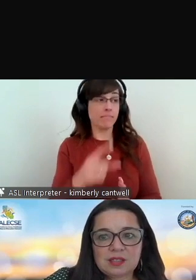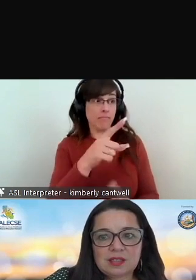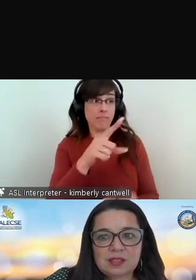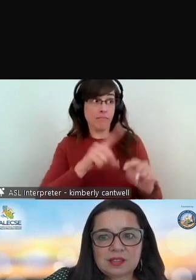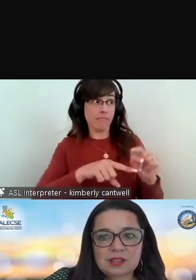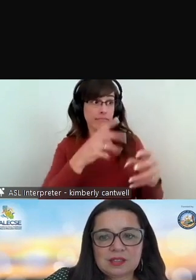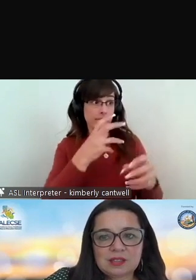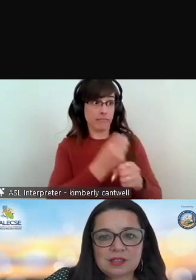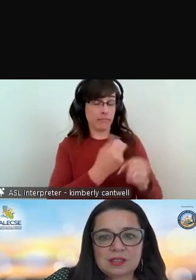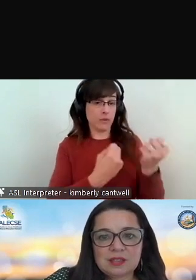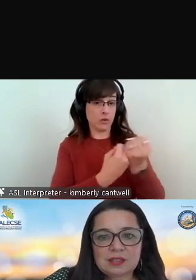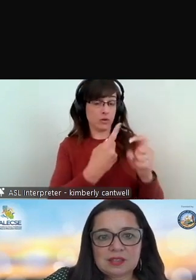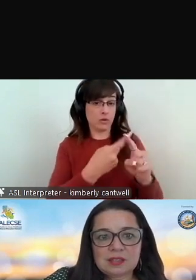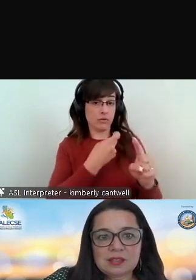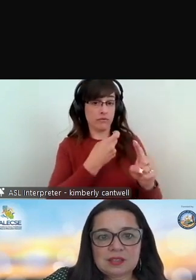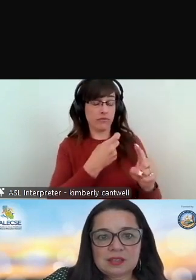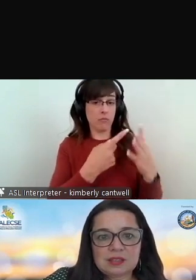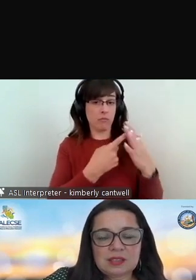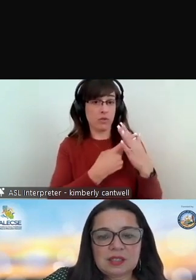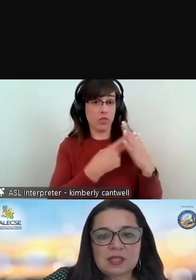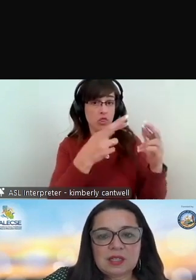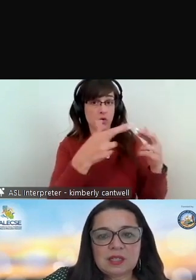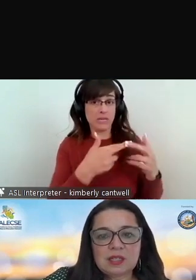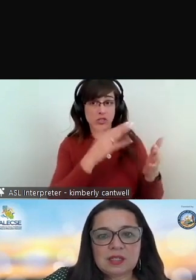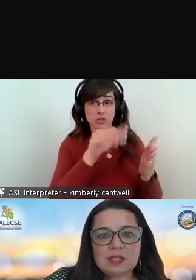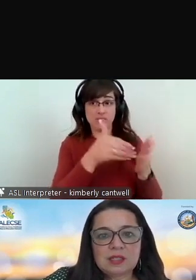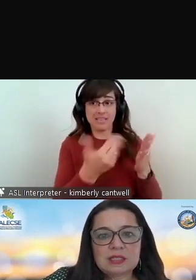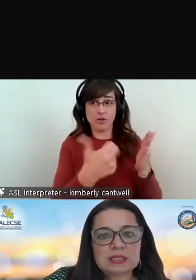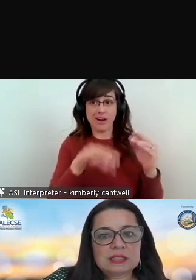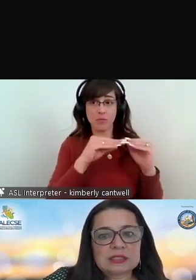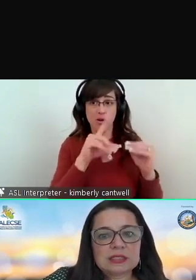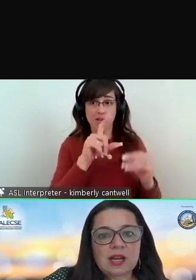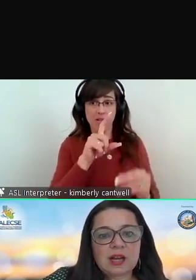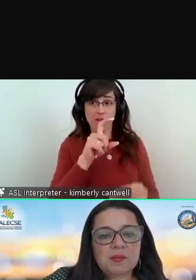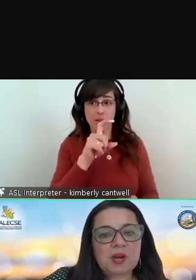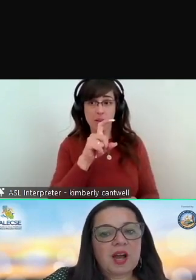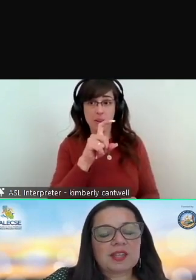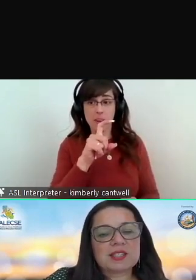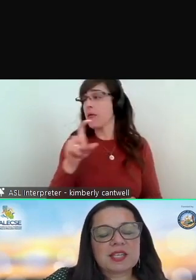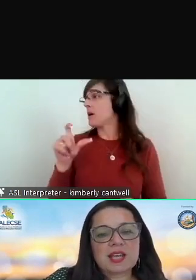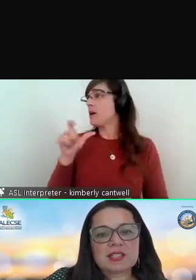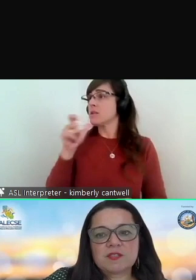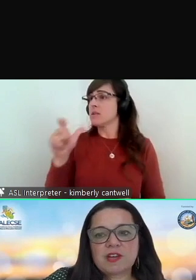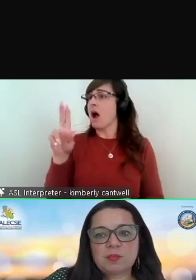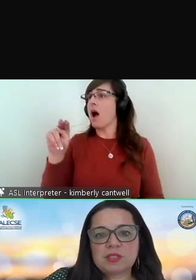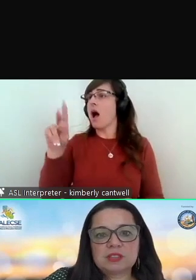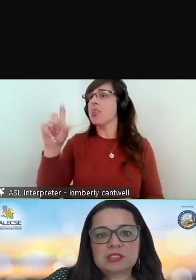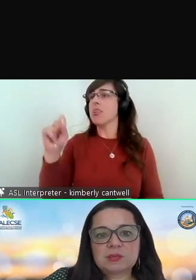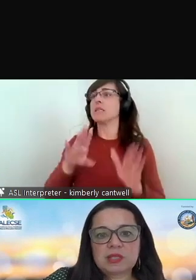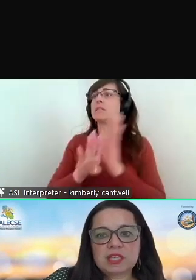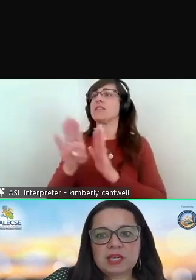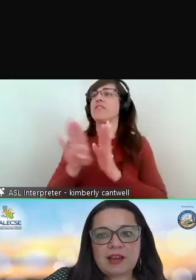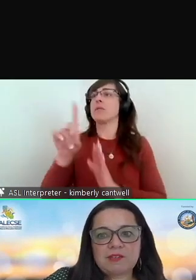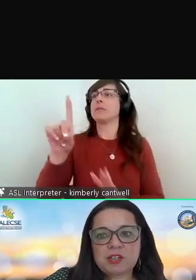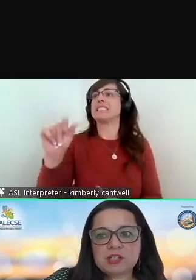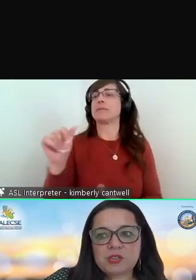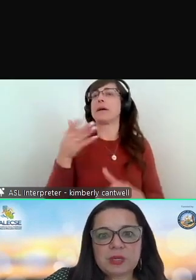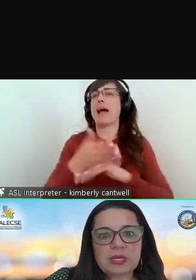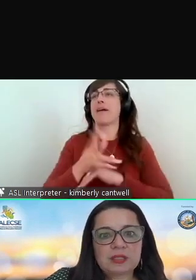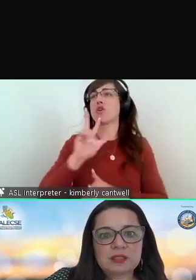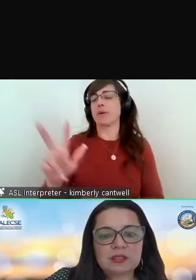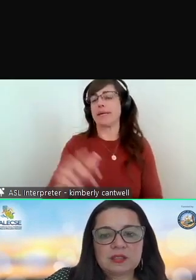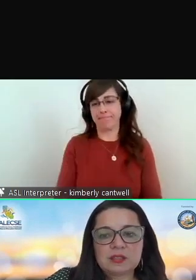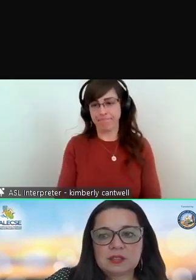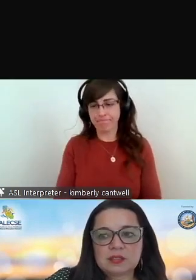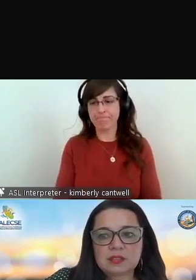able to get any support from the regional center anymore, huh? Not unless he has a developmental disability after age